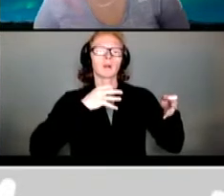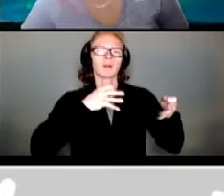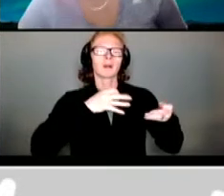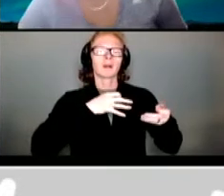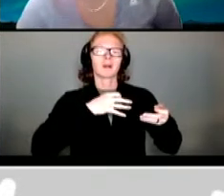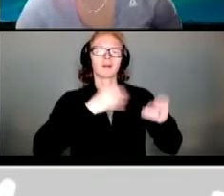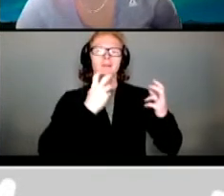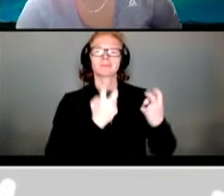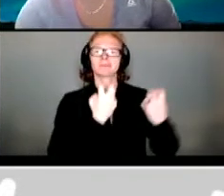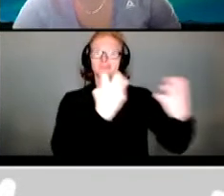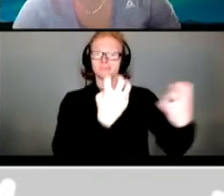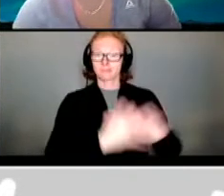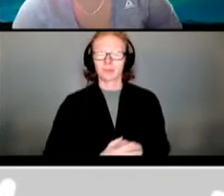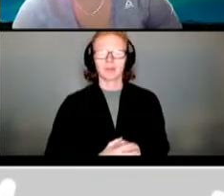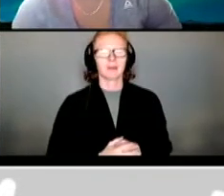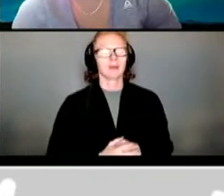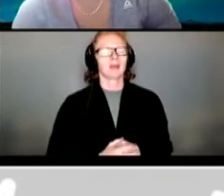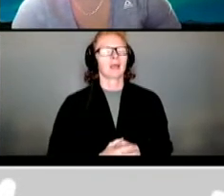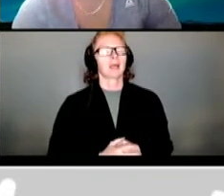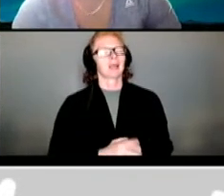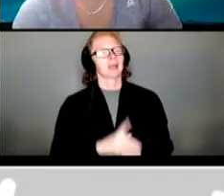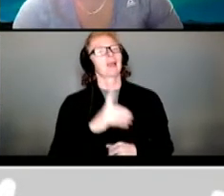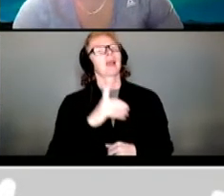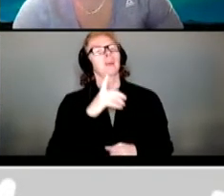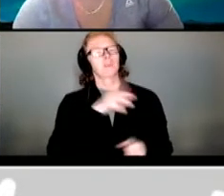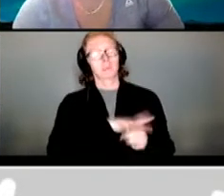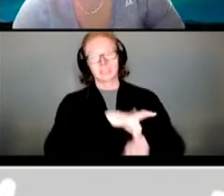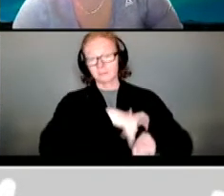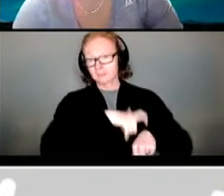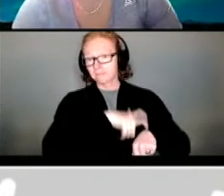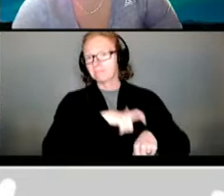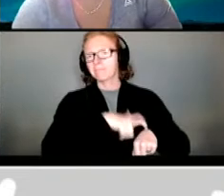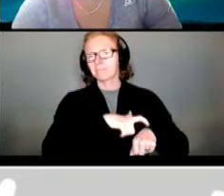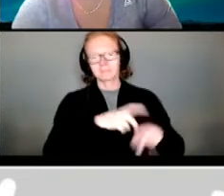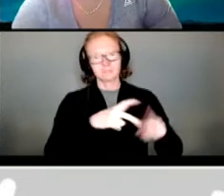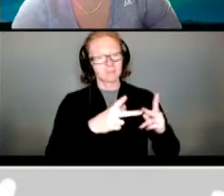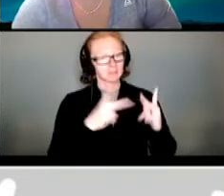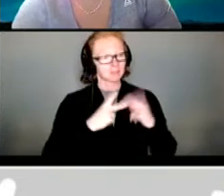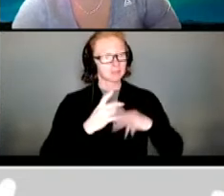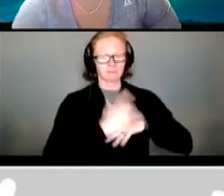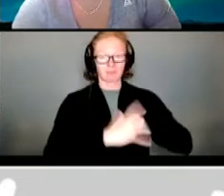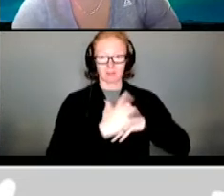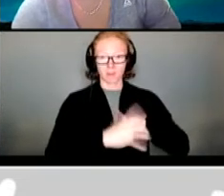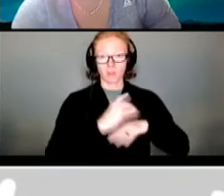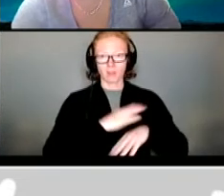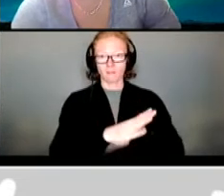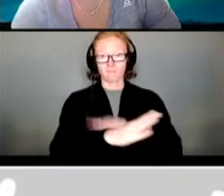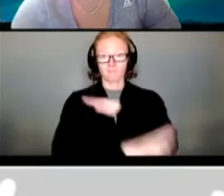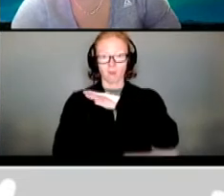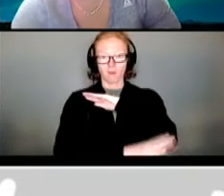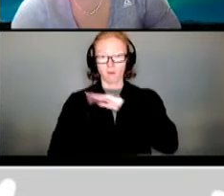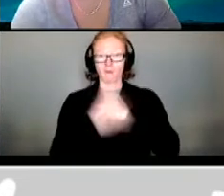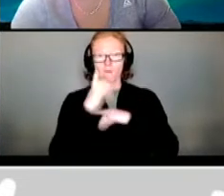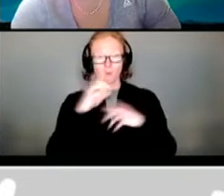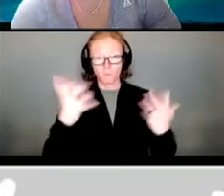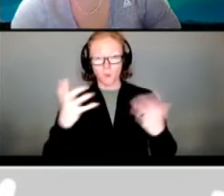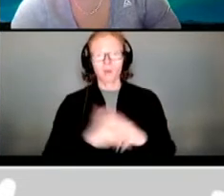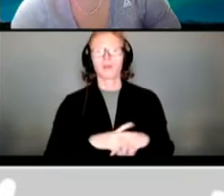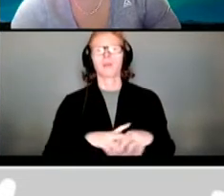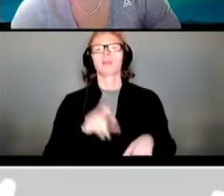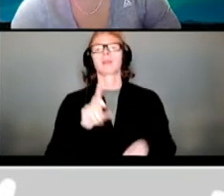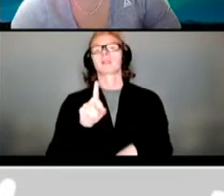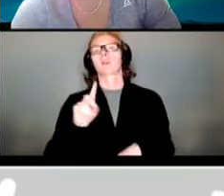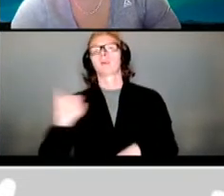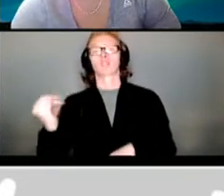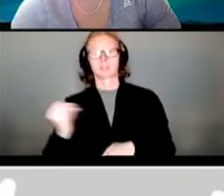And we have had time and space at our meetings this fall for Department of Justice